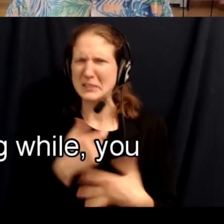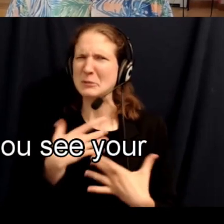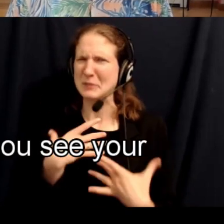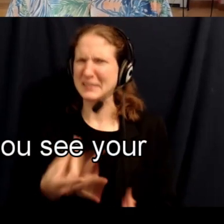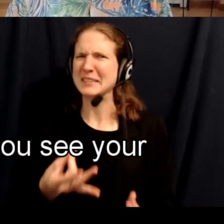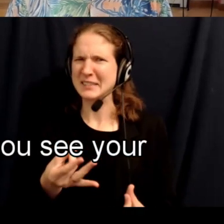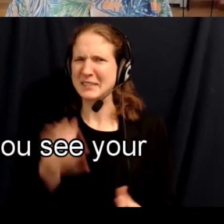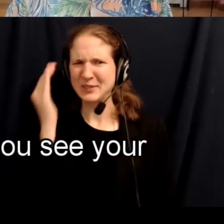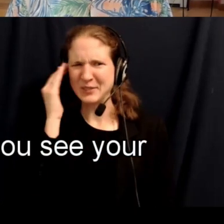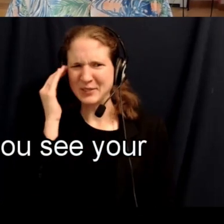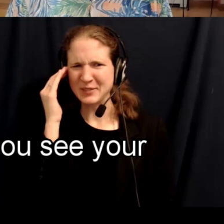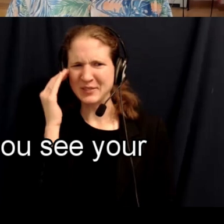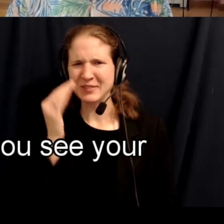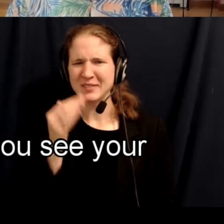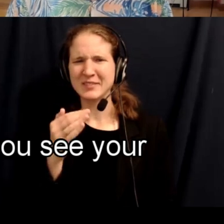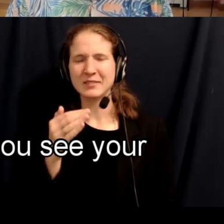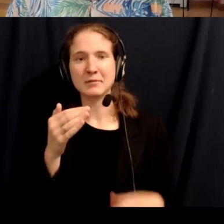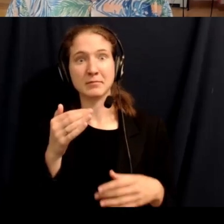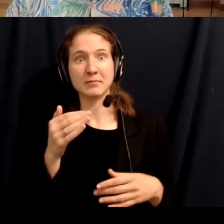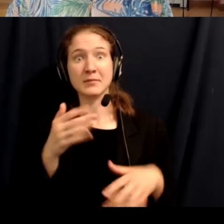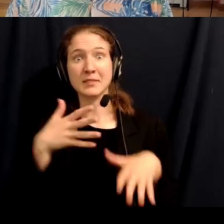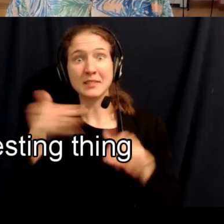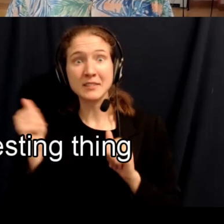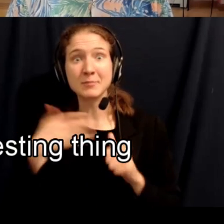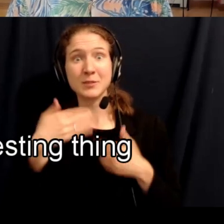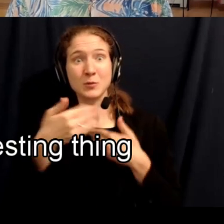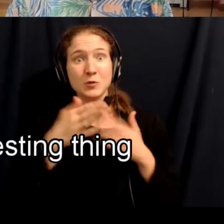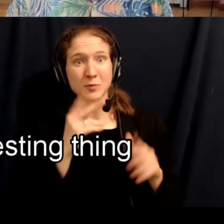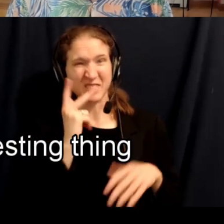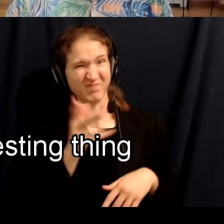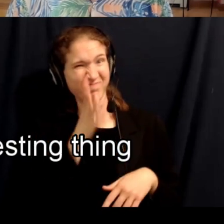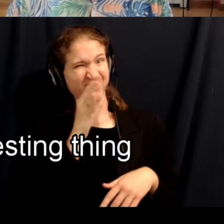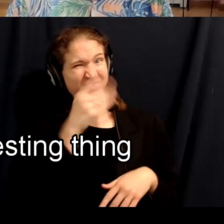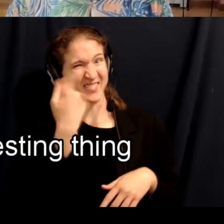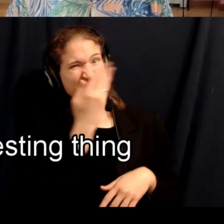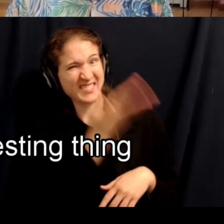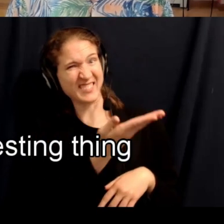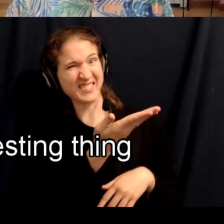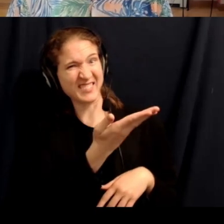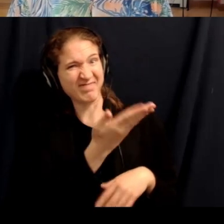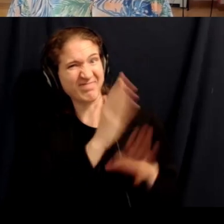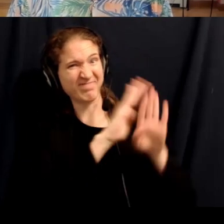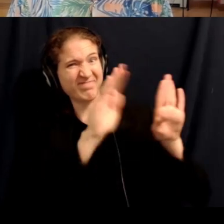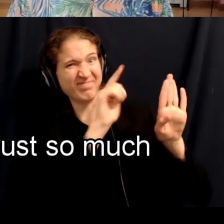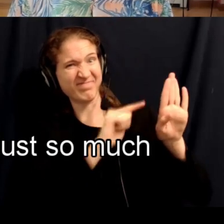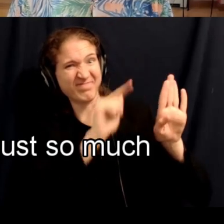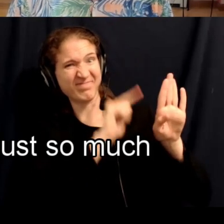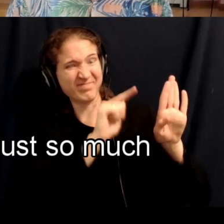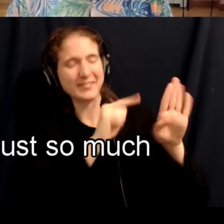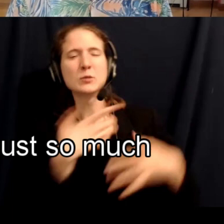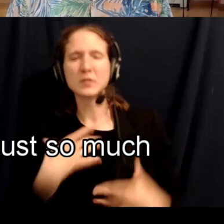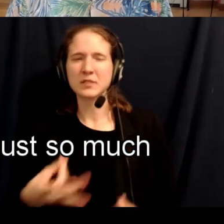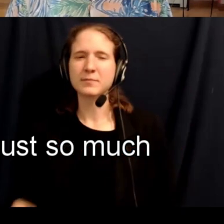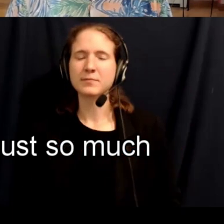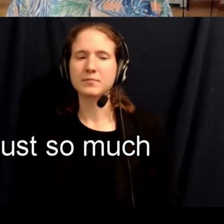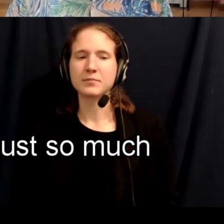while, you leave the studio and you see your mother's face on the canvas. So that's kind of an interesting thing to do. But